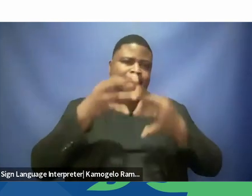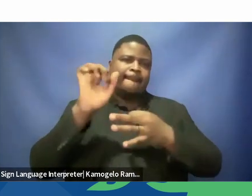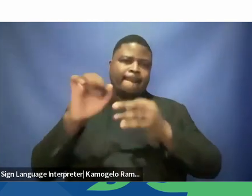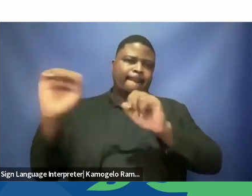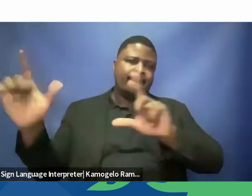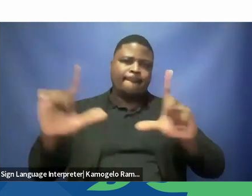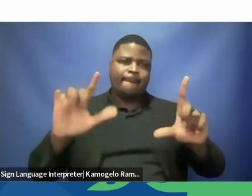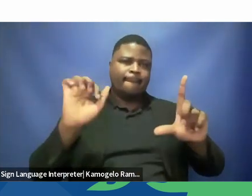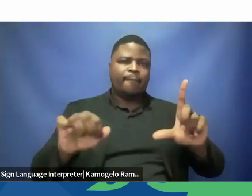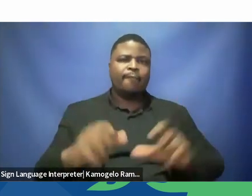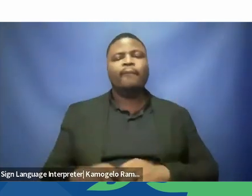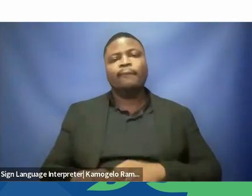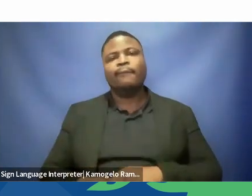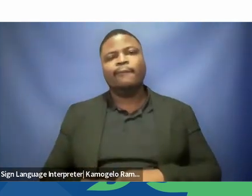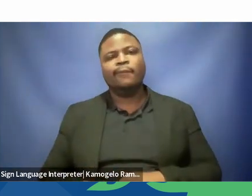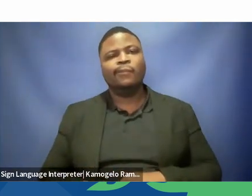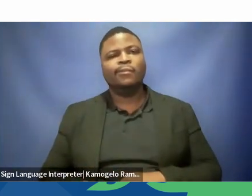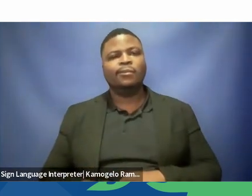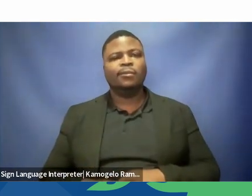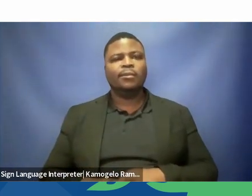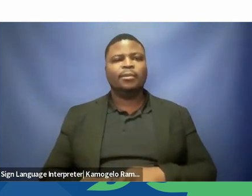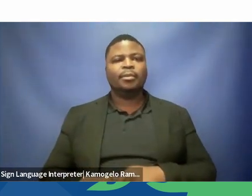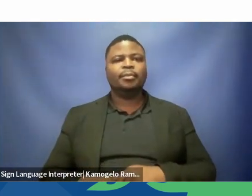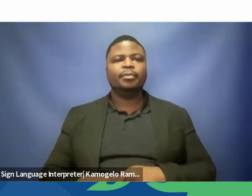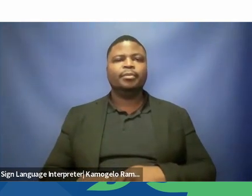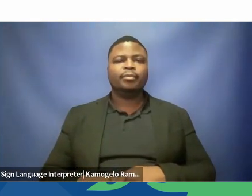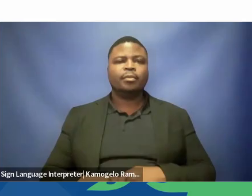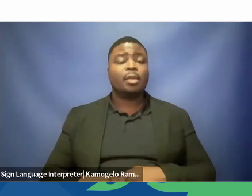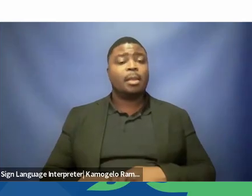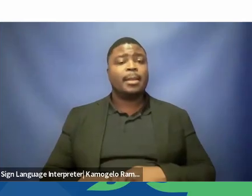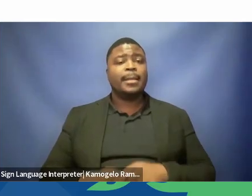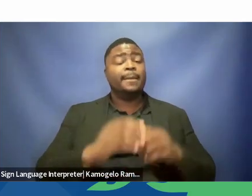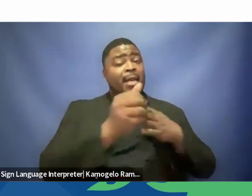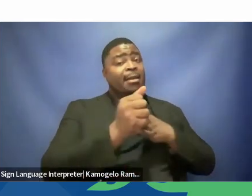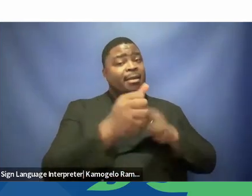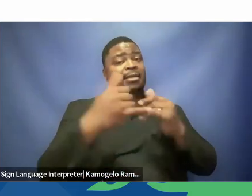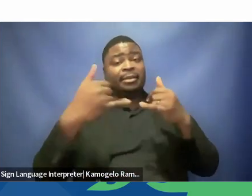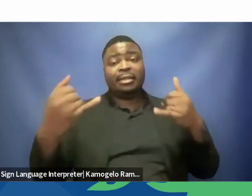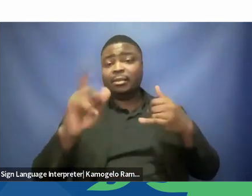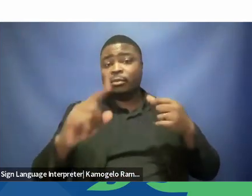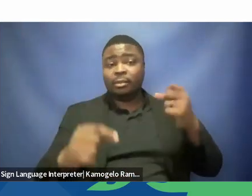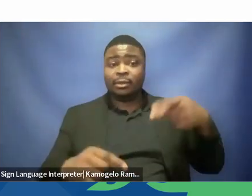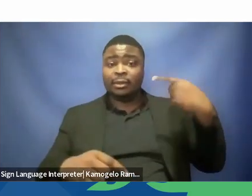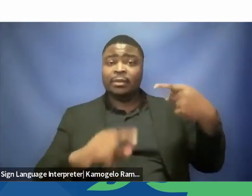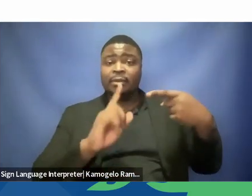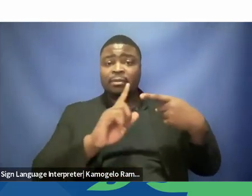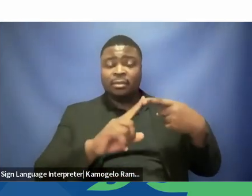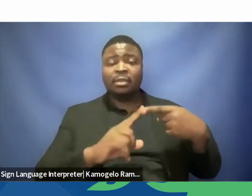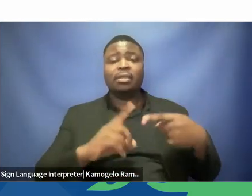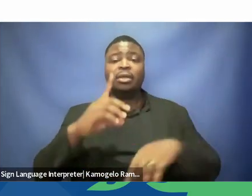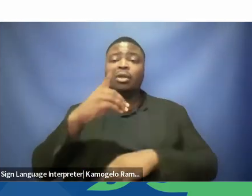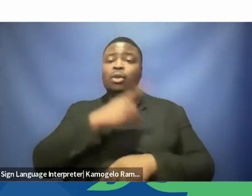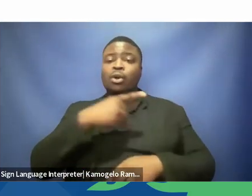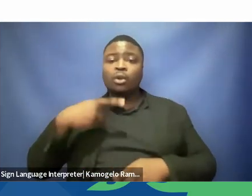in chemsex. I think the guidelines we created was a guideline for doctors and nurses and anybody